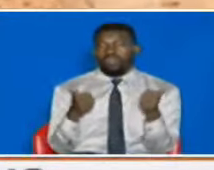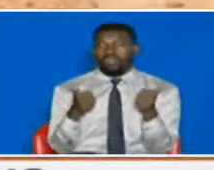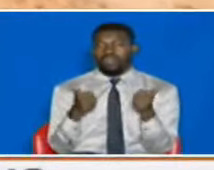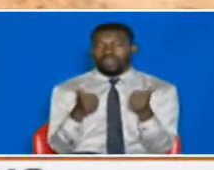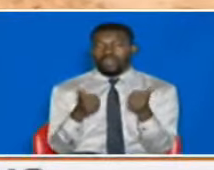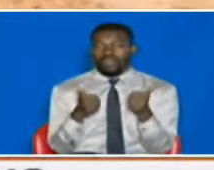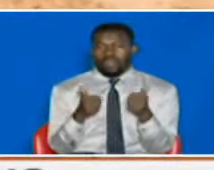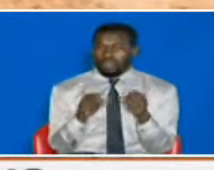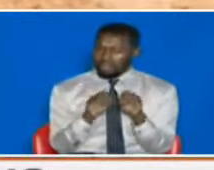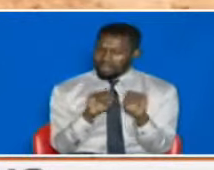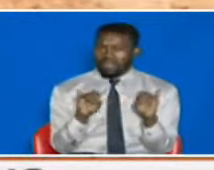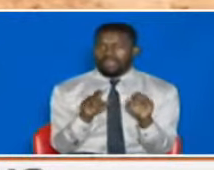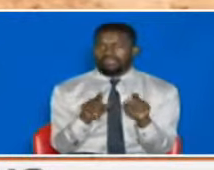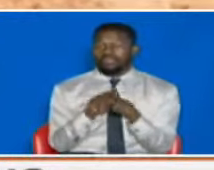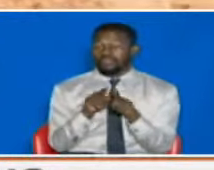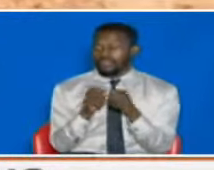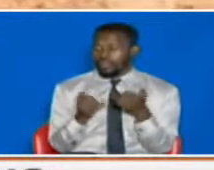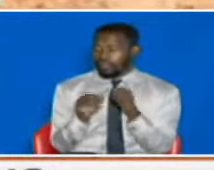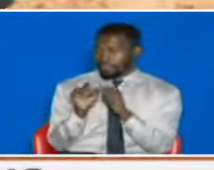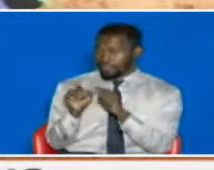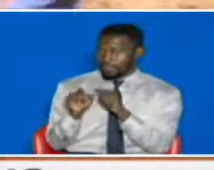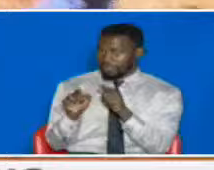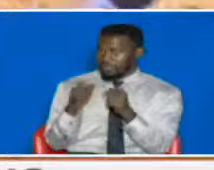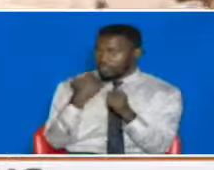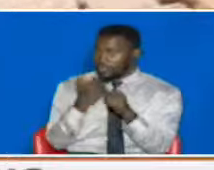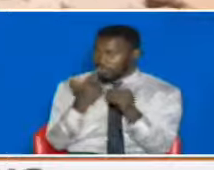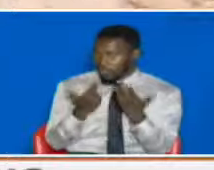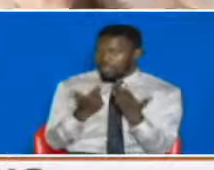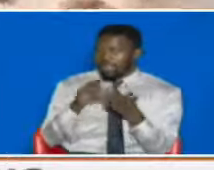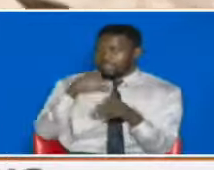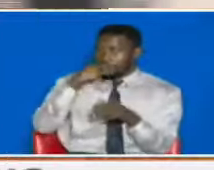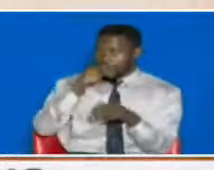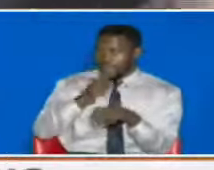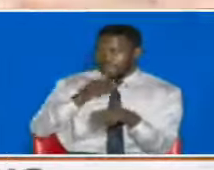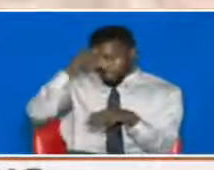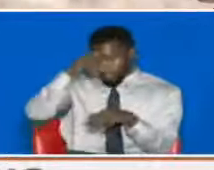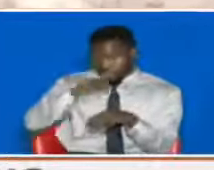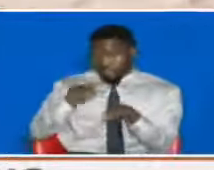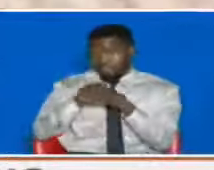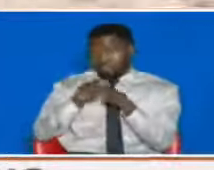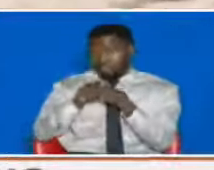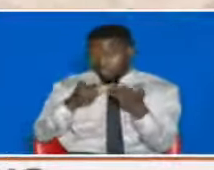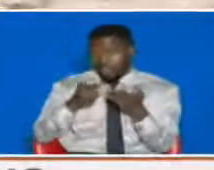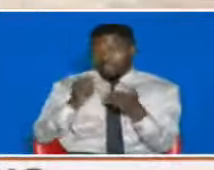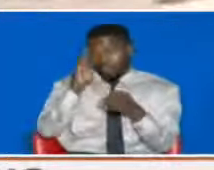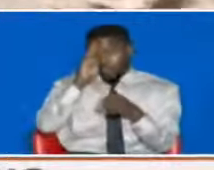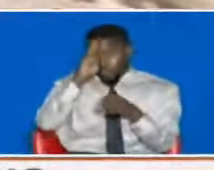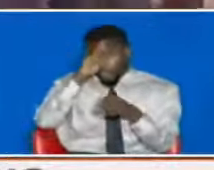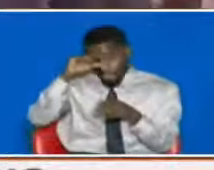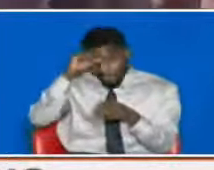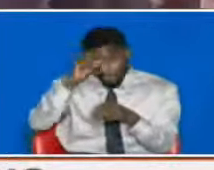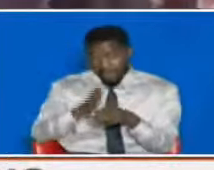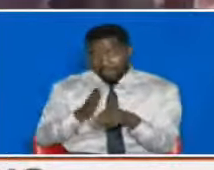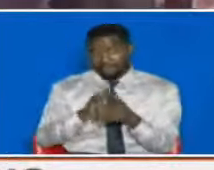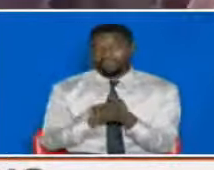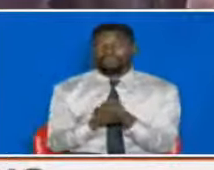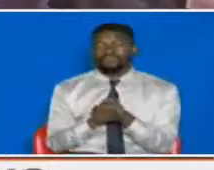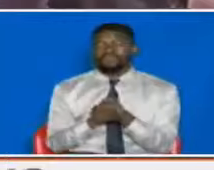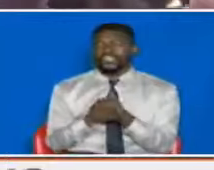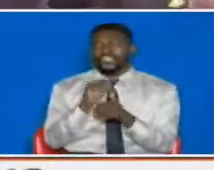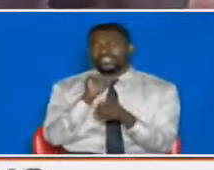former governor now blaming Speaker of the National Assembly Moses Wetangula and Bungoma Governor Ken Lusaka for the turn of events. This is